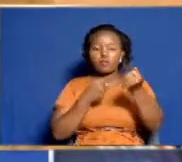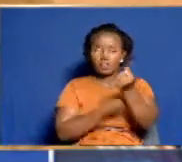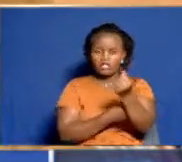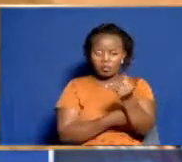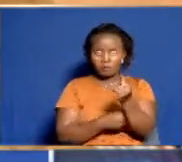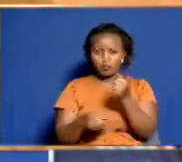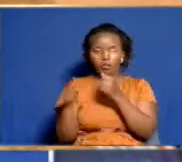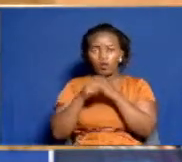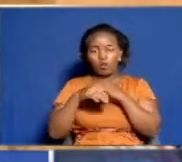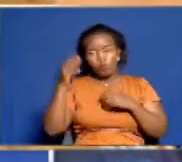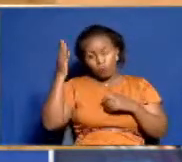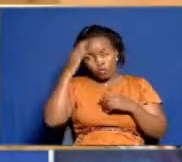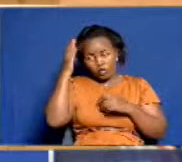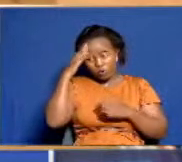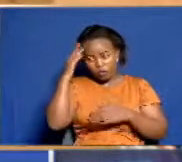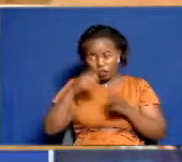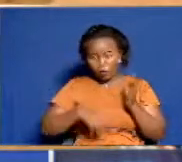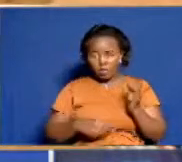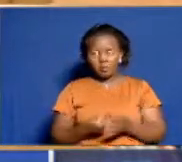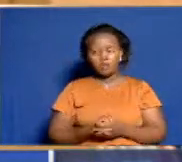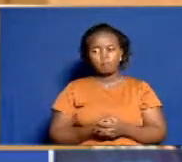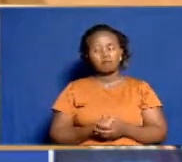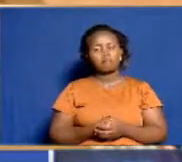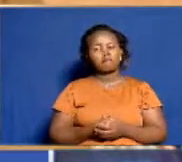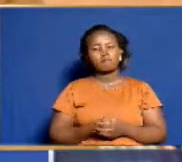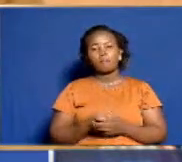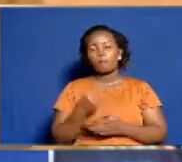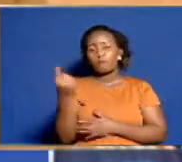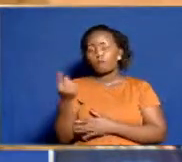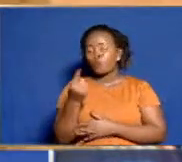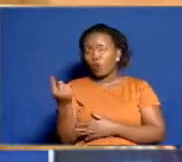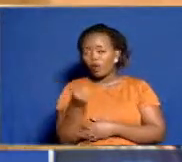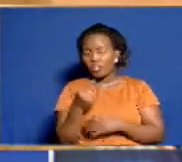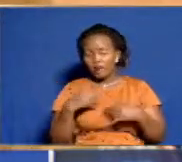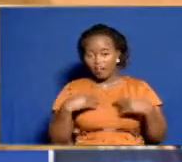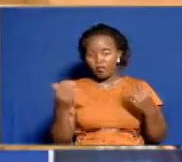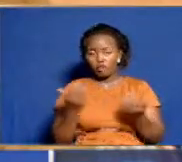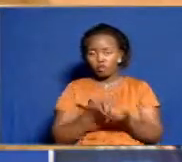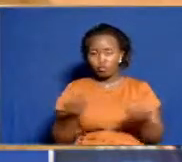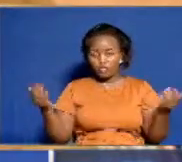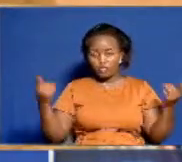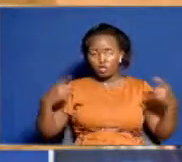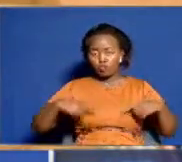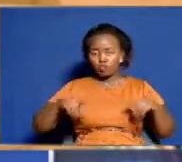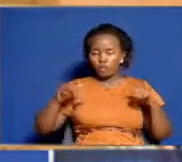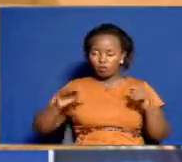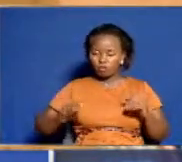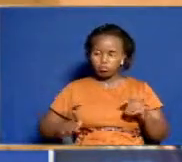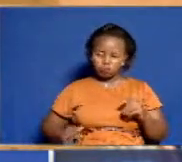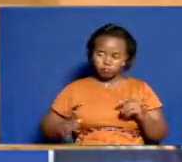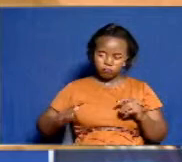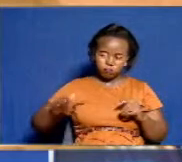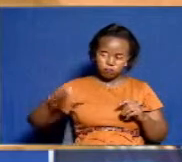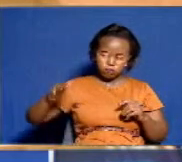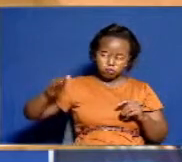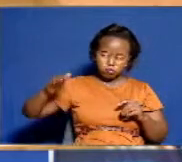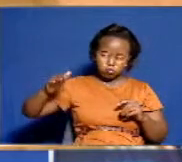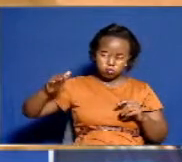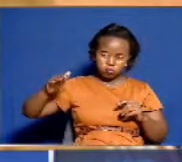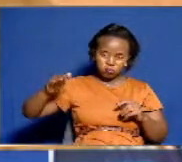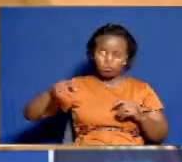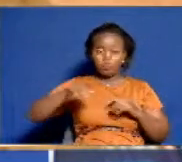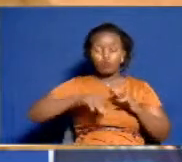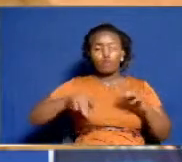We are fully aware that apart from having the students allowed to grow, we need to have